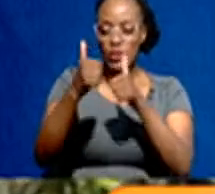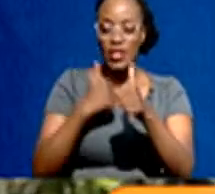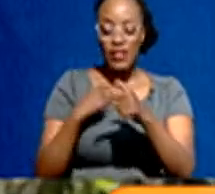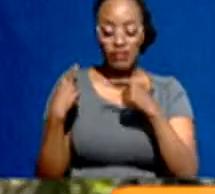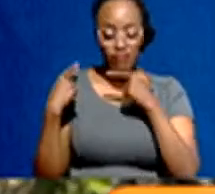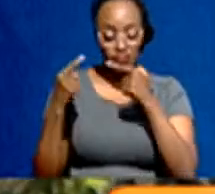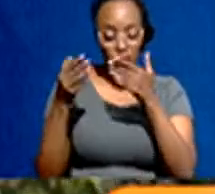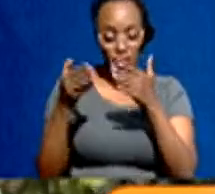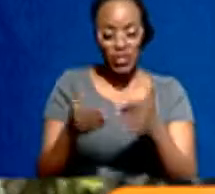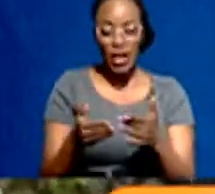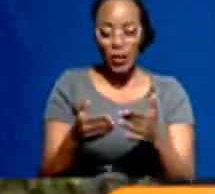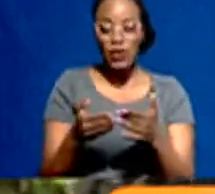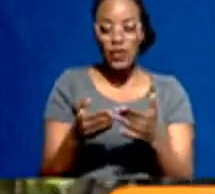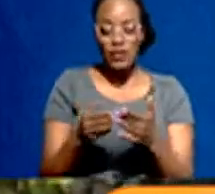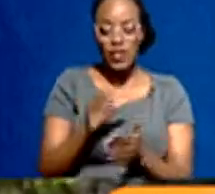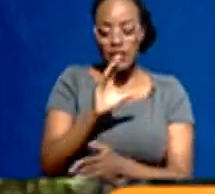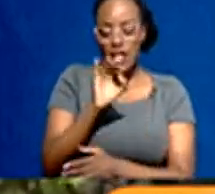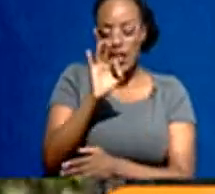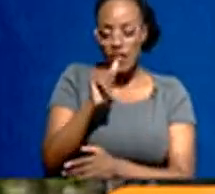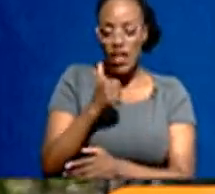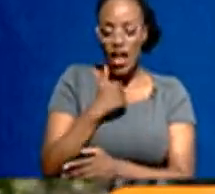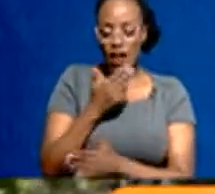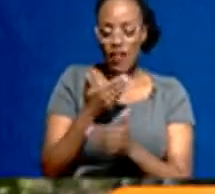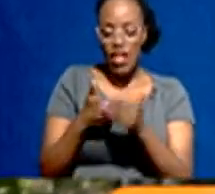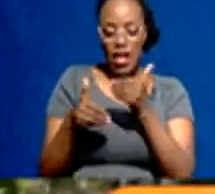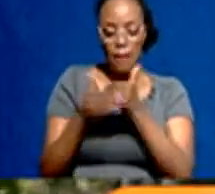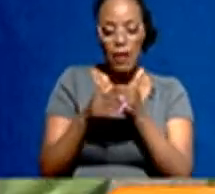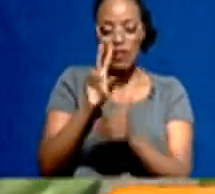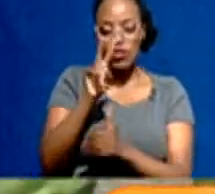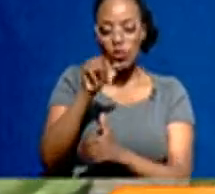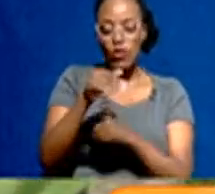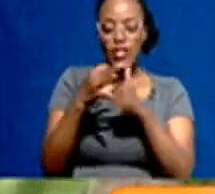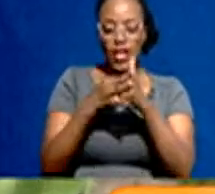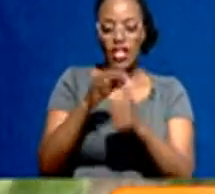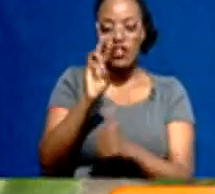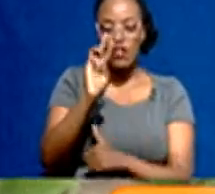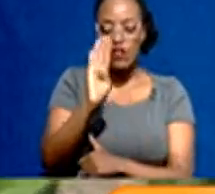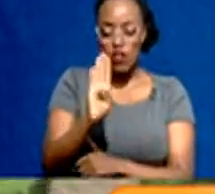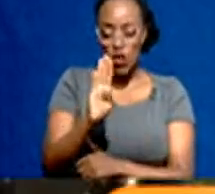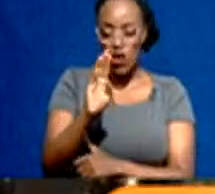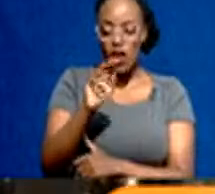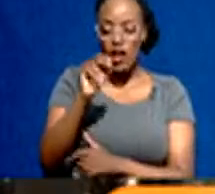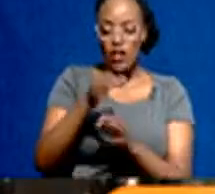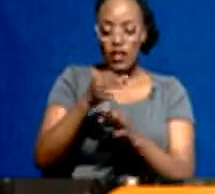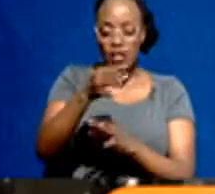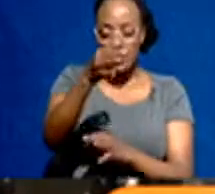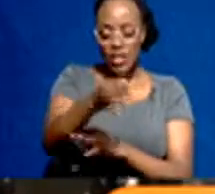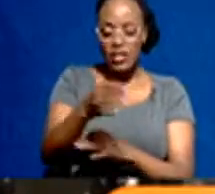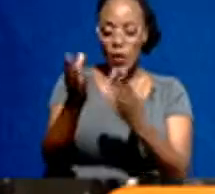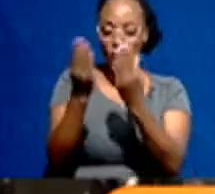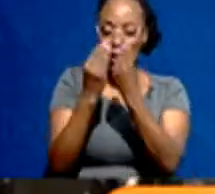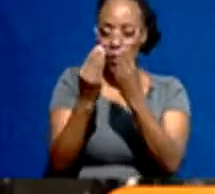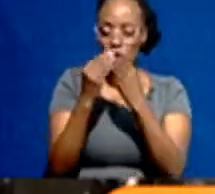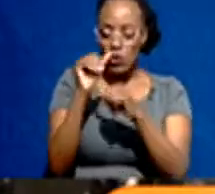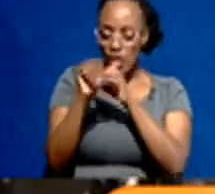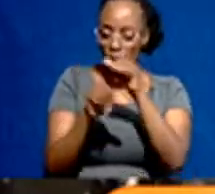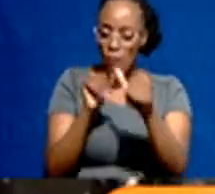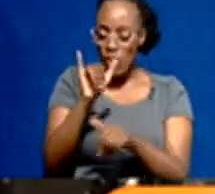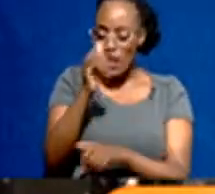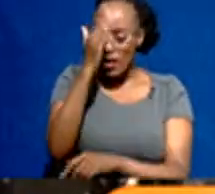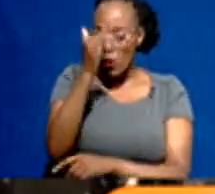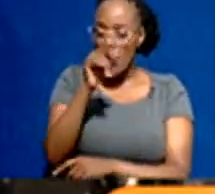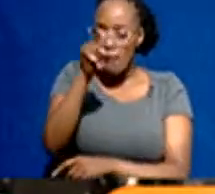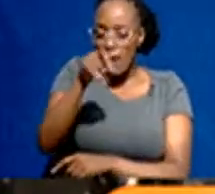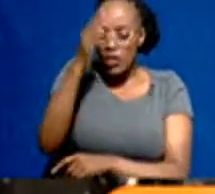sahihi sisi kama Mkunumbi CFA tumeweza kurehabilitate 2.84 hectares. Na sisi pia tumefunzwa juu ya hiyo kwa sababu lazima